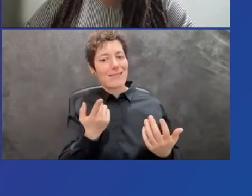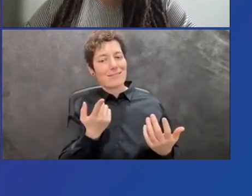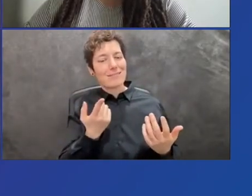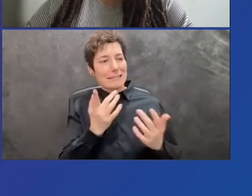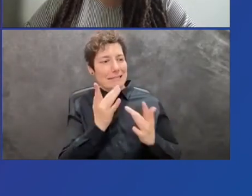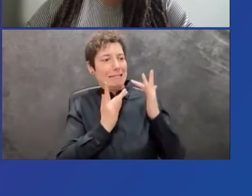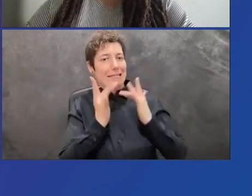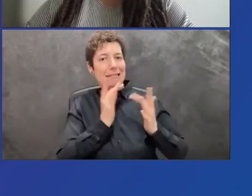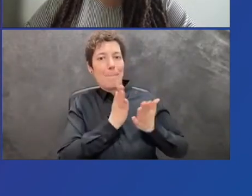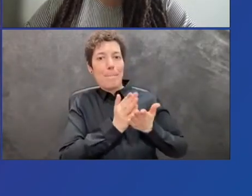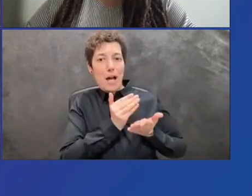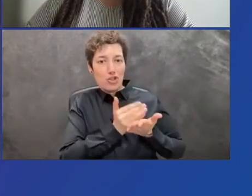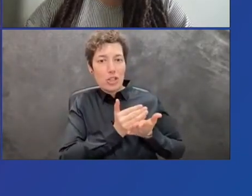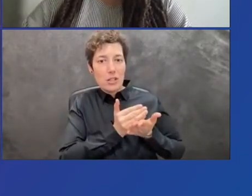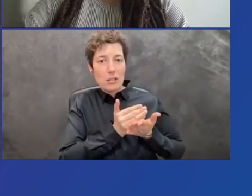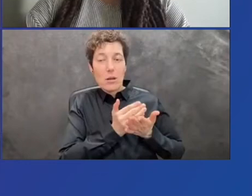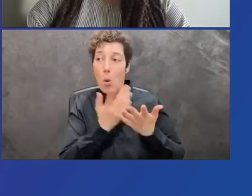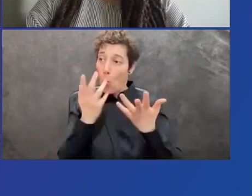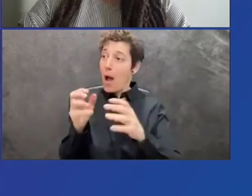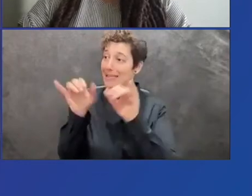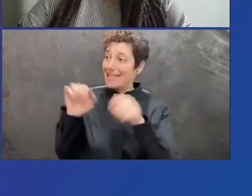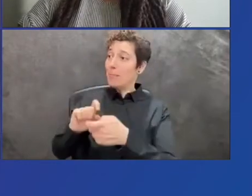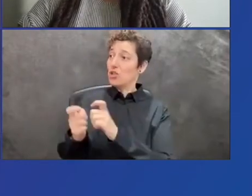to make systemic change,